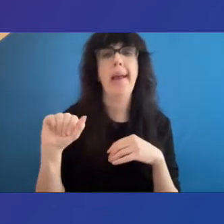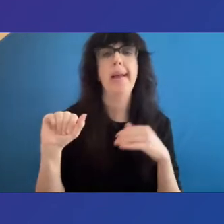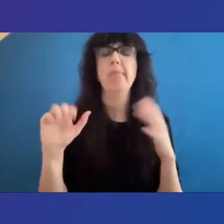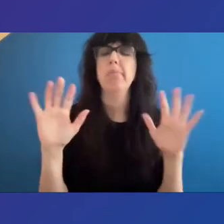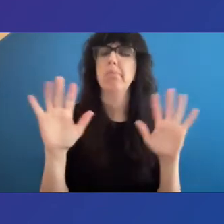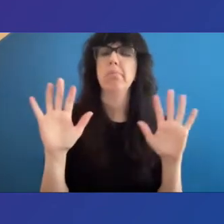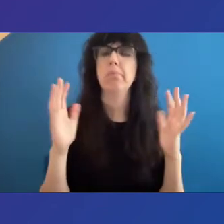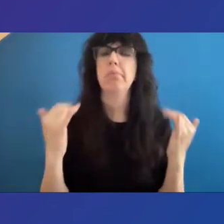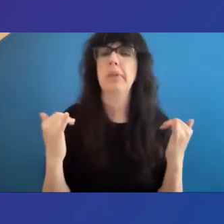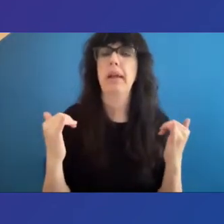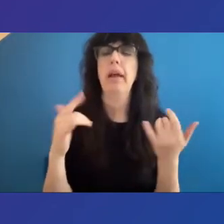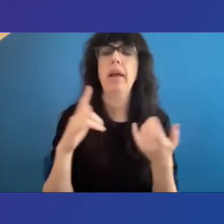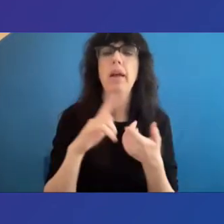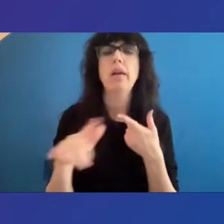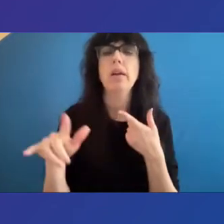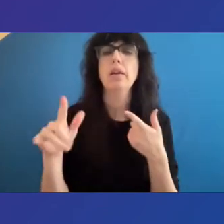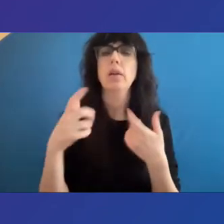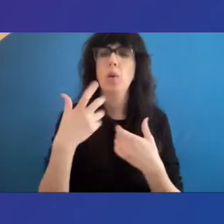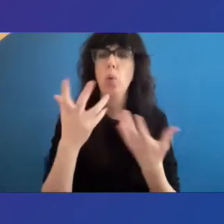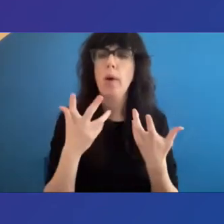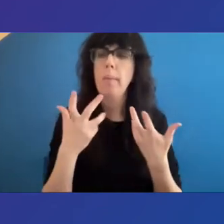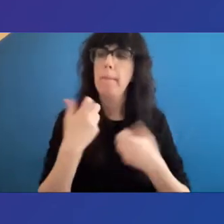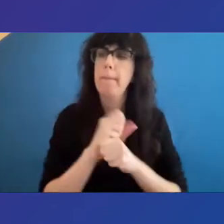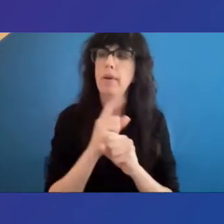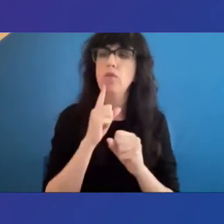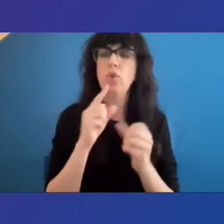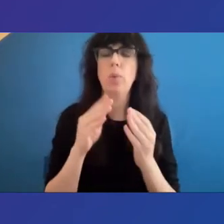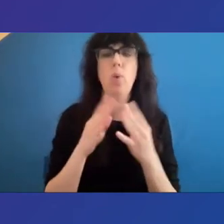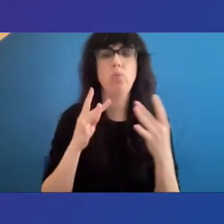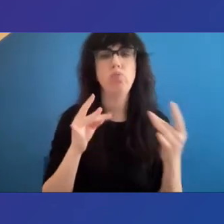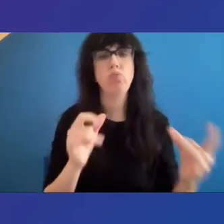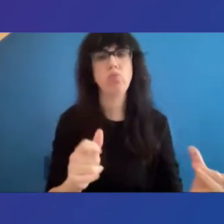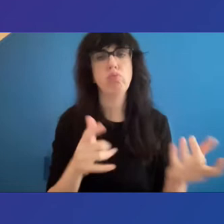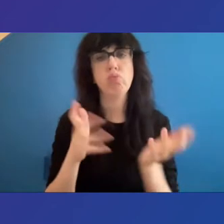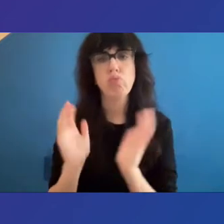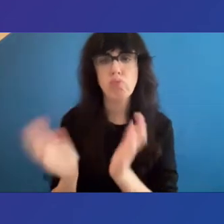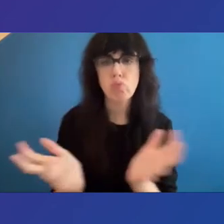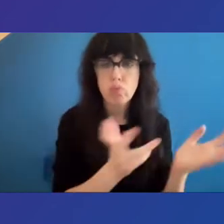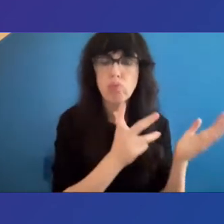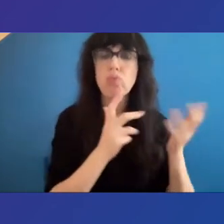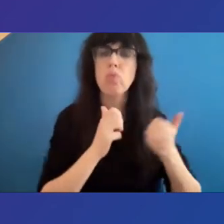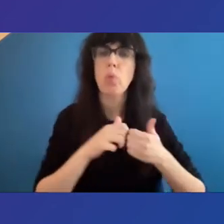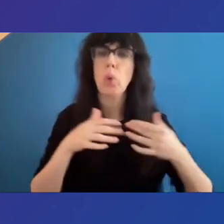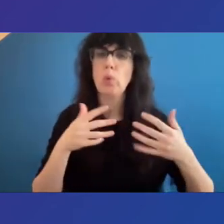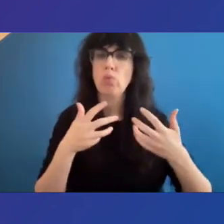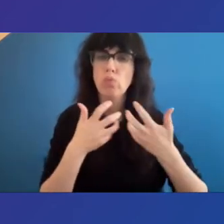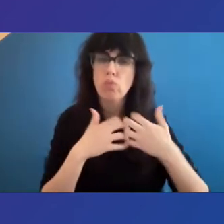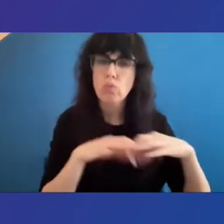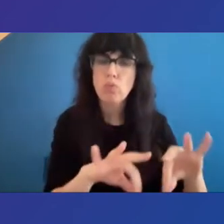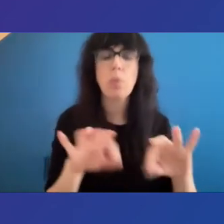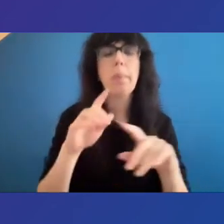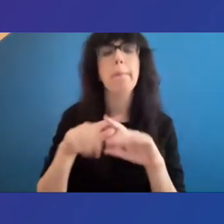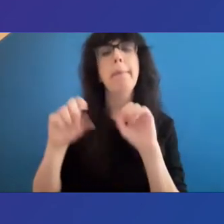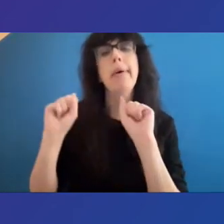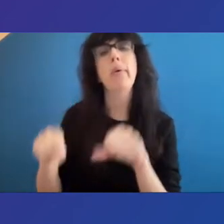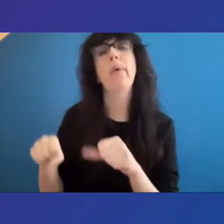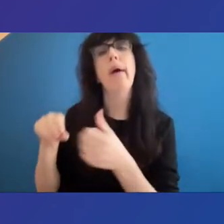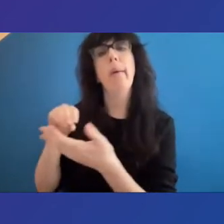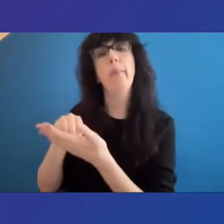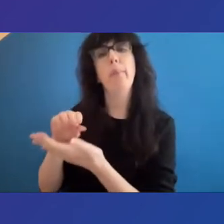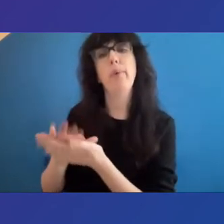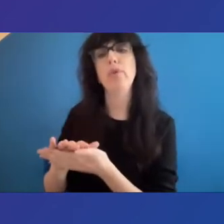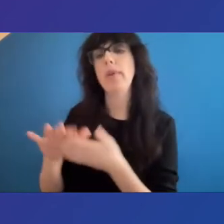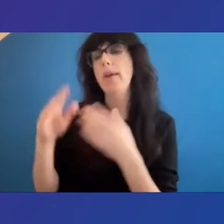mind and ease in the conversation. However, please feel free to post your comments and reflections in the chat for